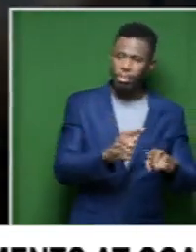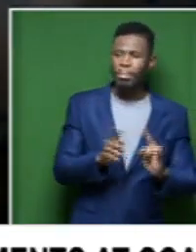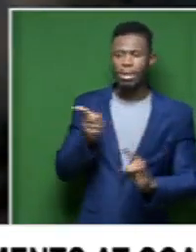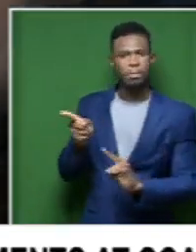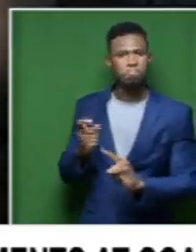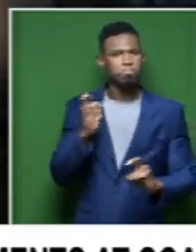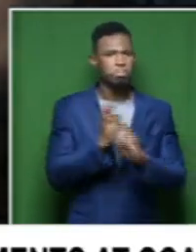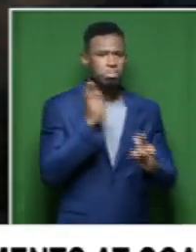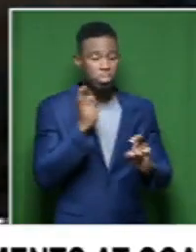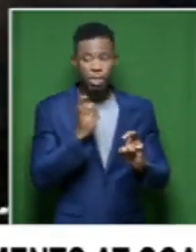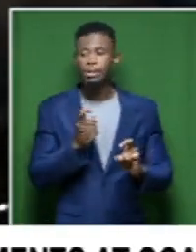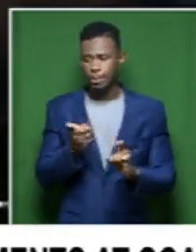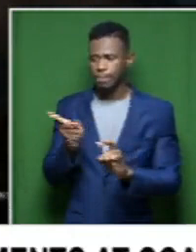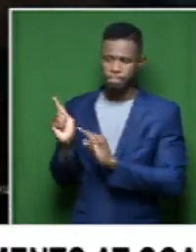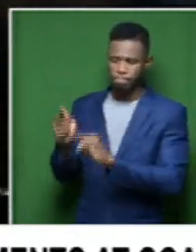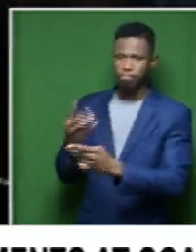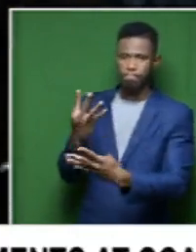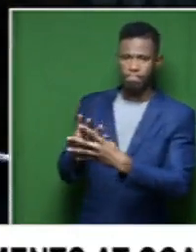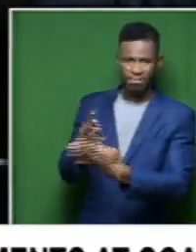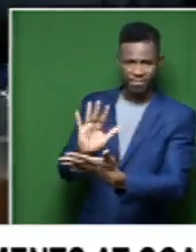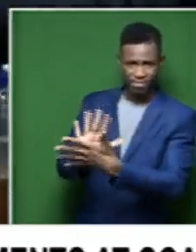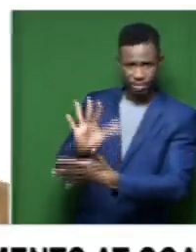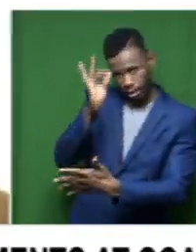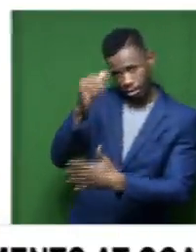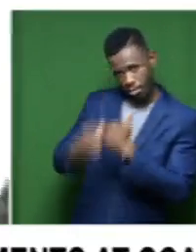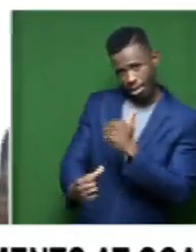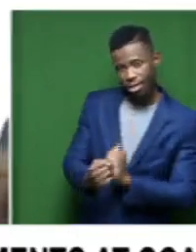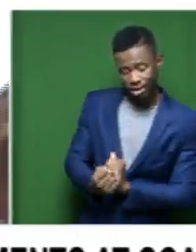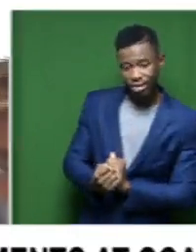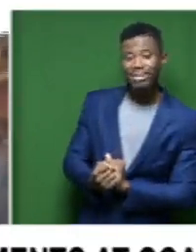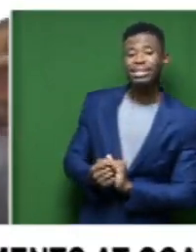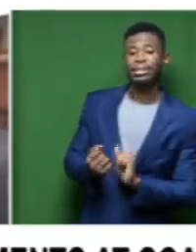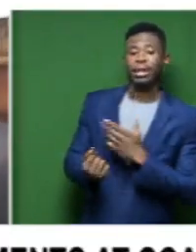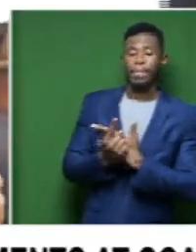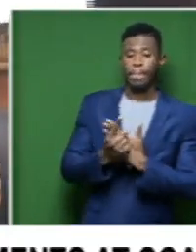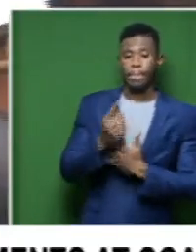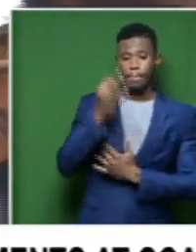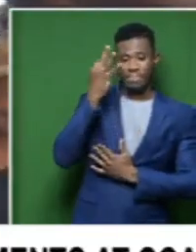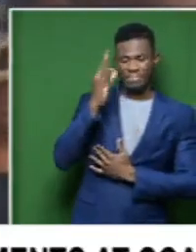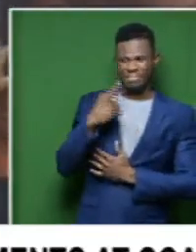to release him, the former president, on parole, medical parole,